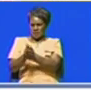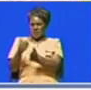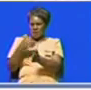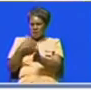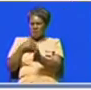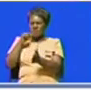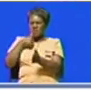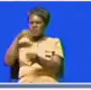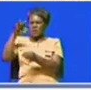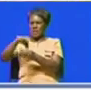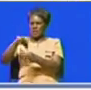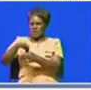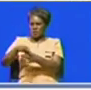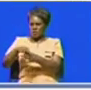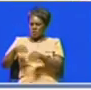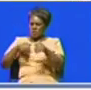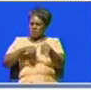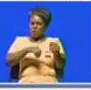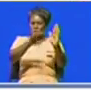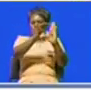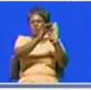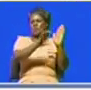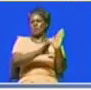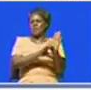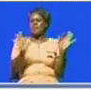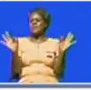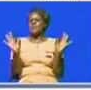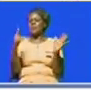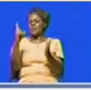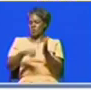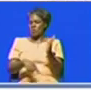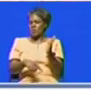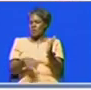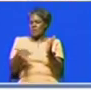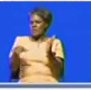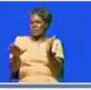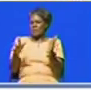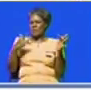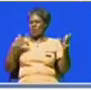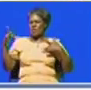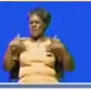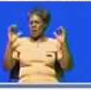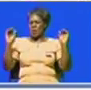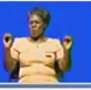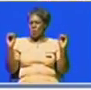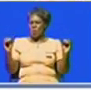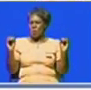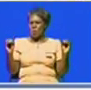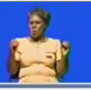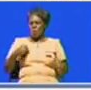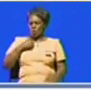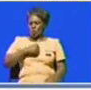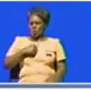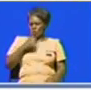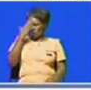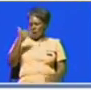a fresh elections that abides by the Constitution. What surprises me is that they are not concerned at all. And it's unfortunate,